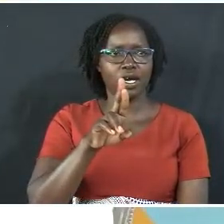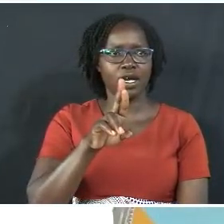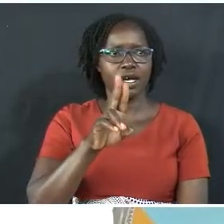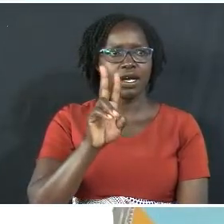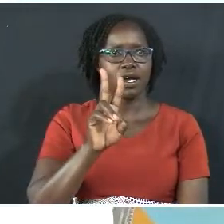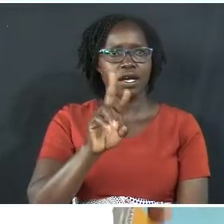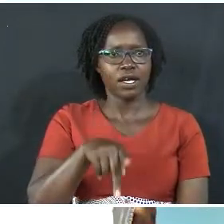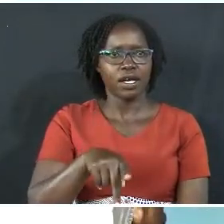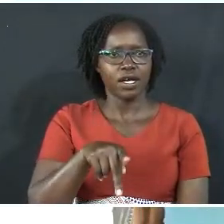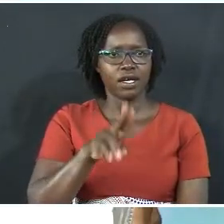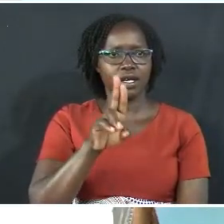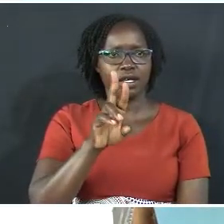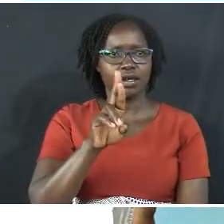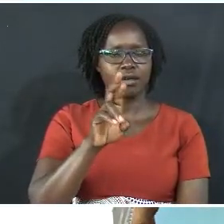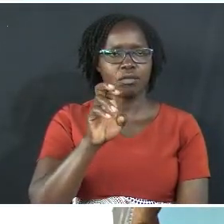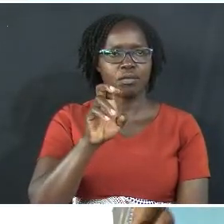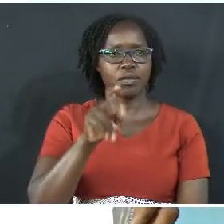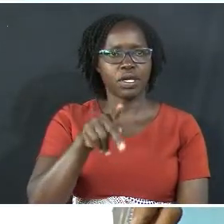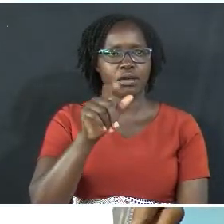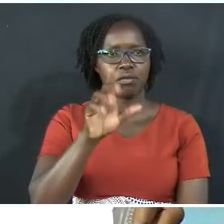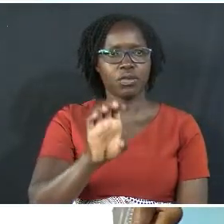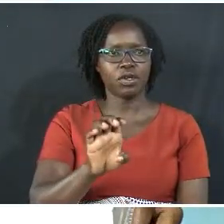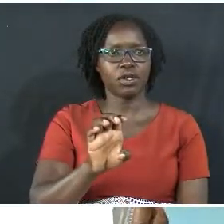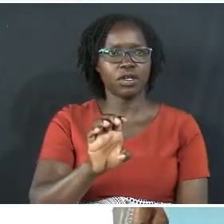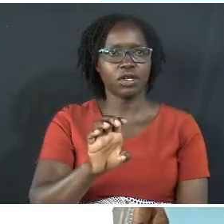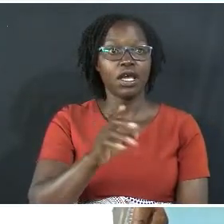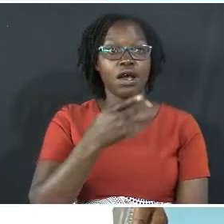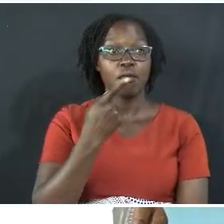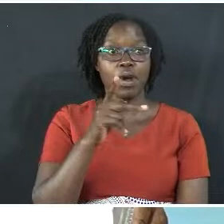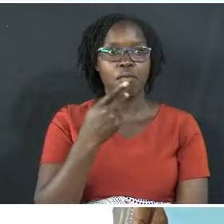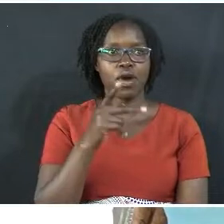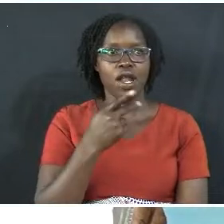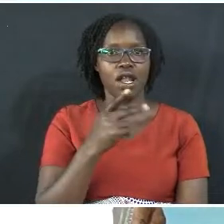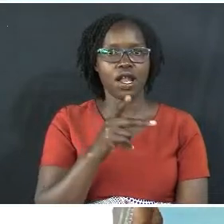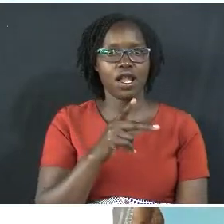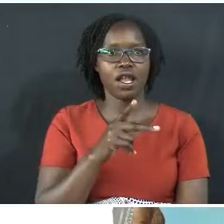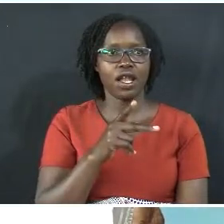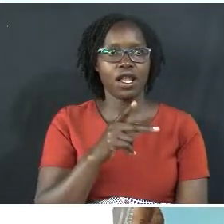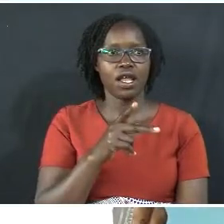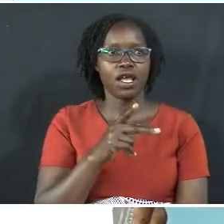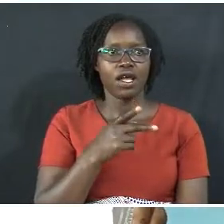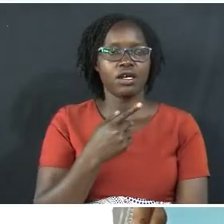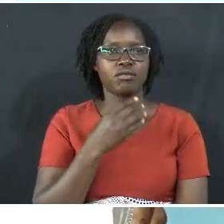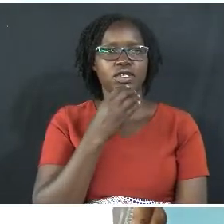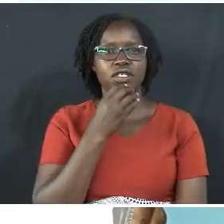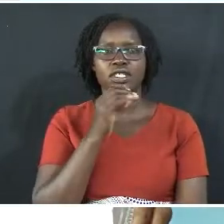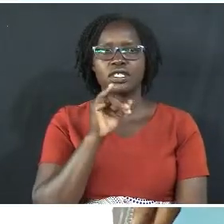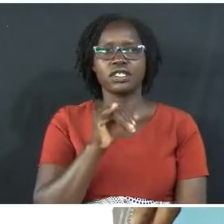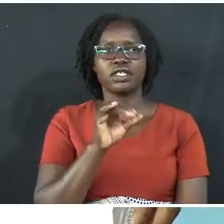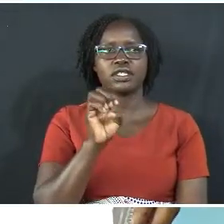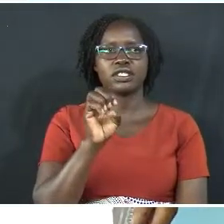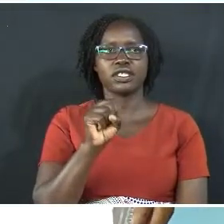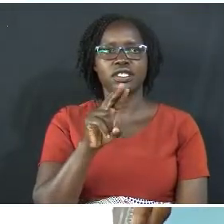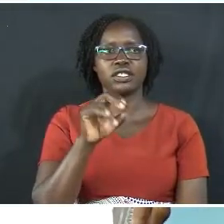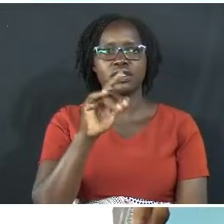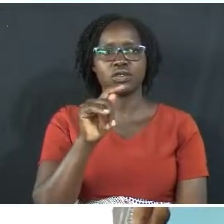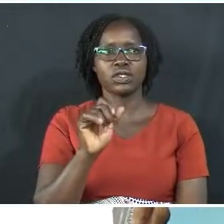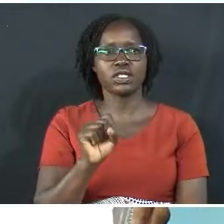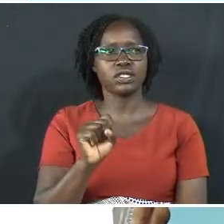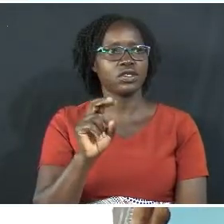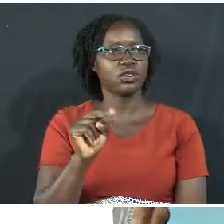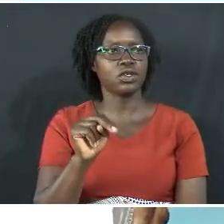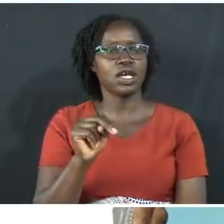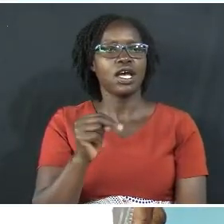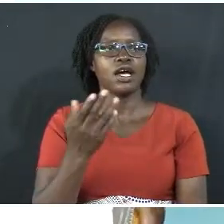In the TV it may appear purple, but even if it's purple, I am not a Jesuit. I am a servant of the Most High